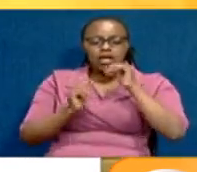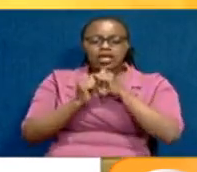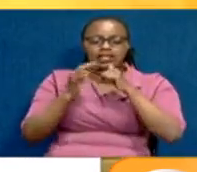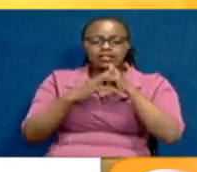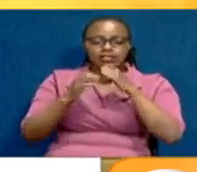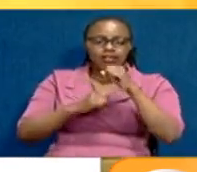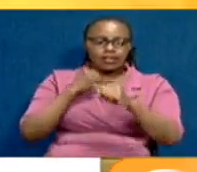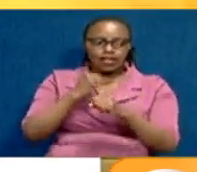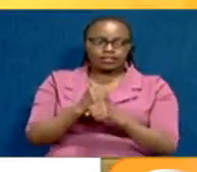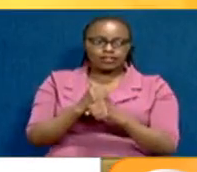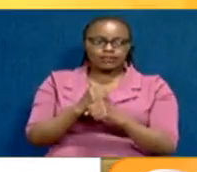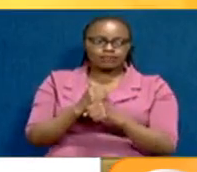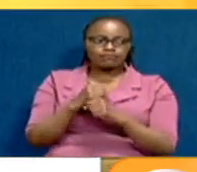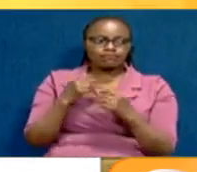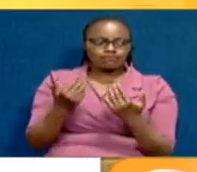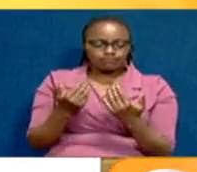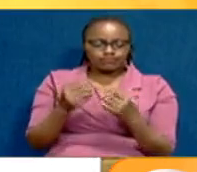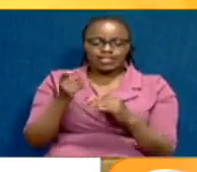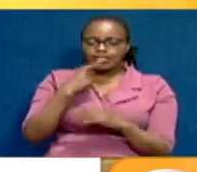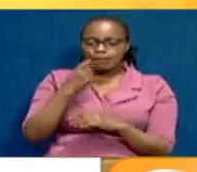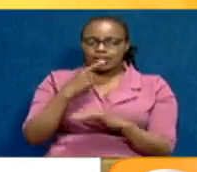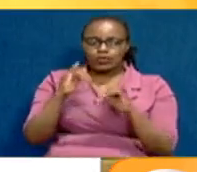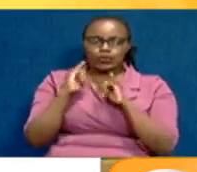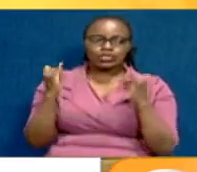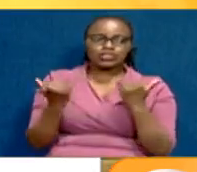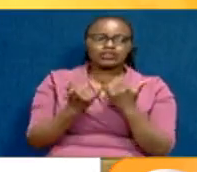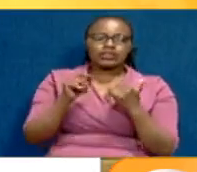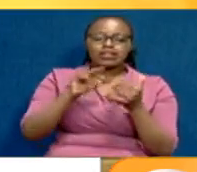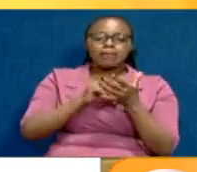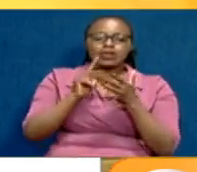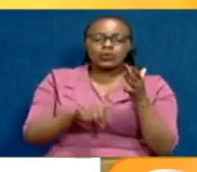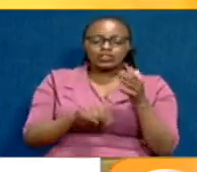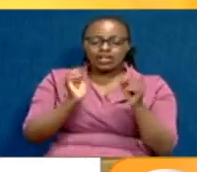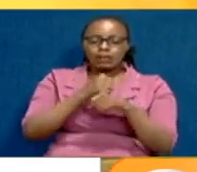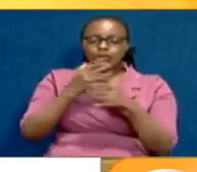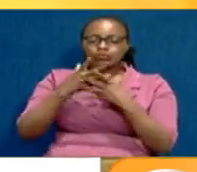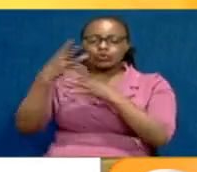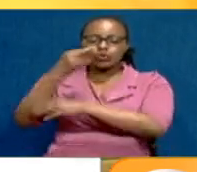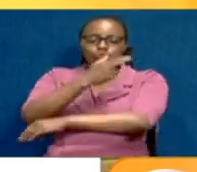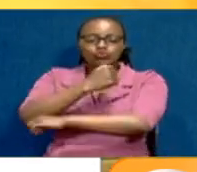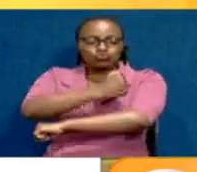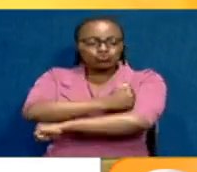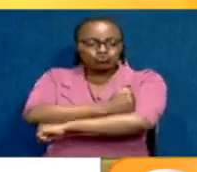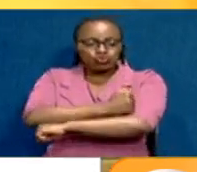age outside medical institutions. That means we can't go to schools, we can't go